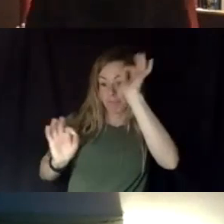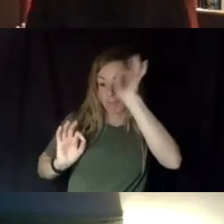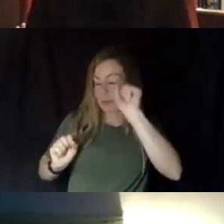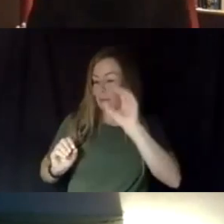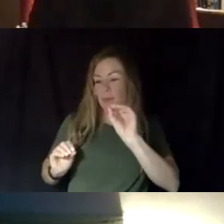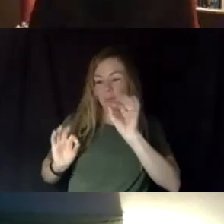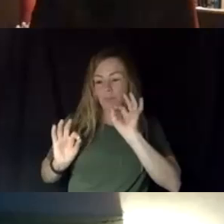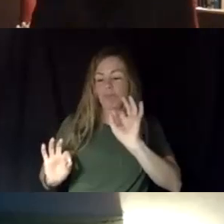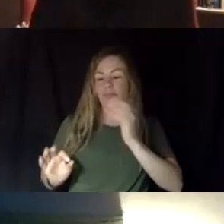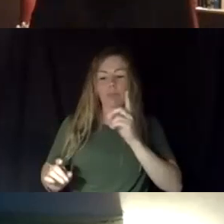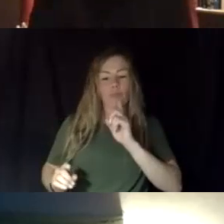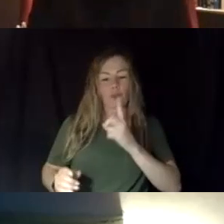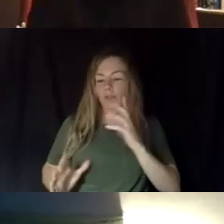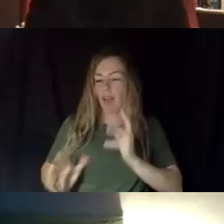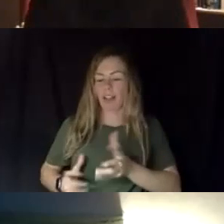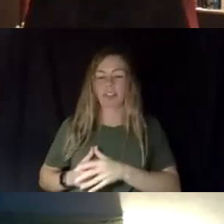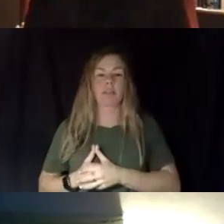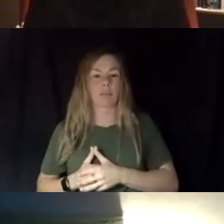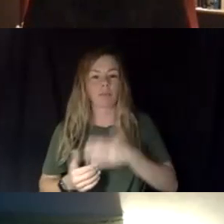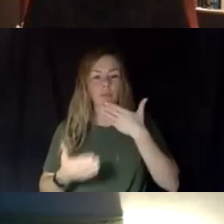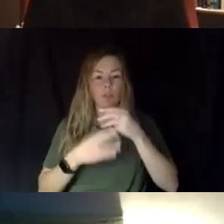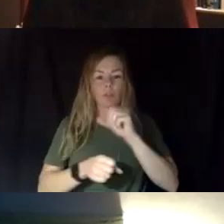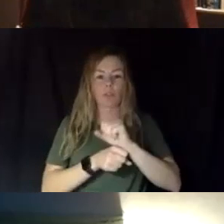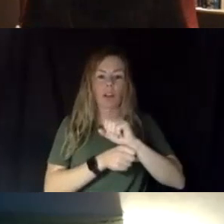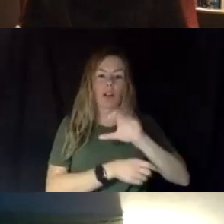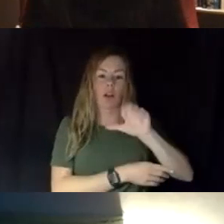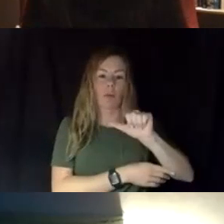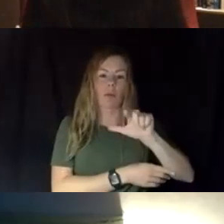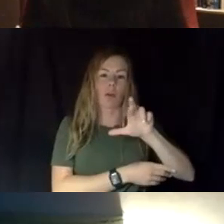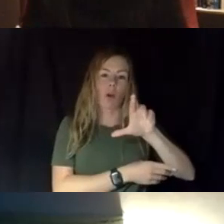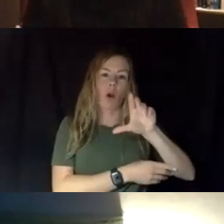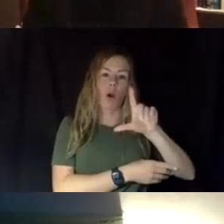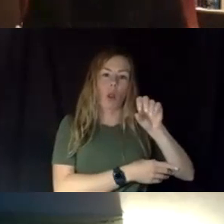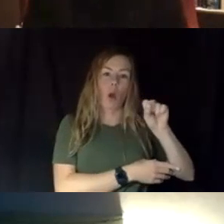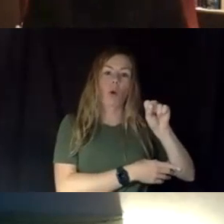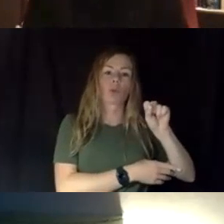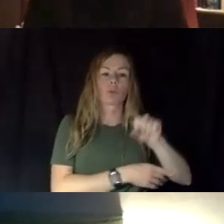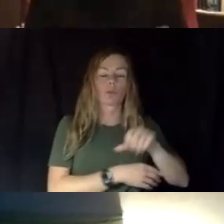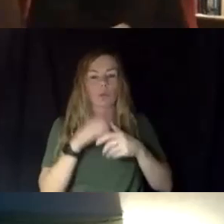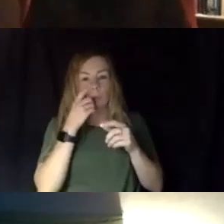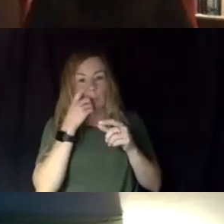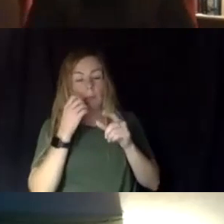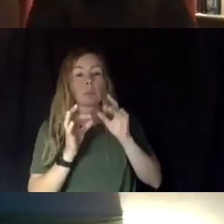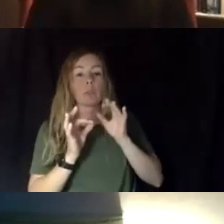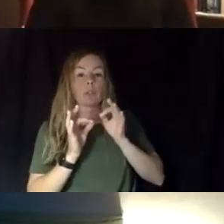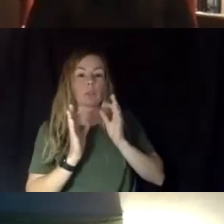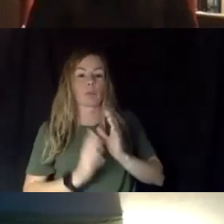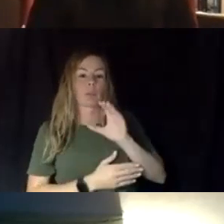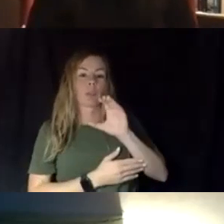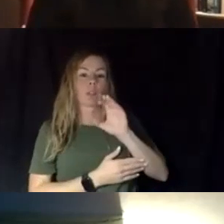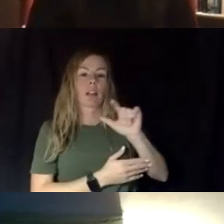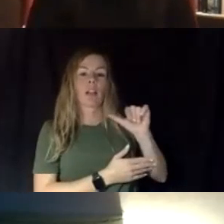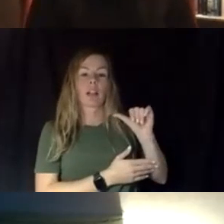did fantastic. Did great, Carlos. Thank you. Kala, thank you too. Happy Thank to you. help.